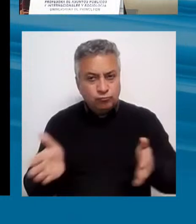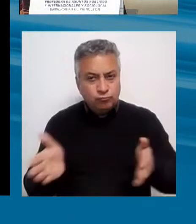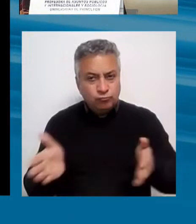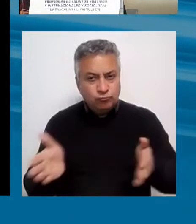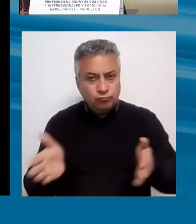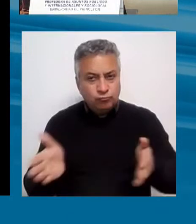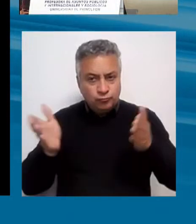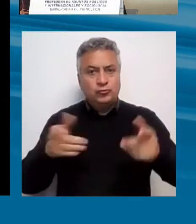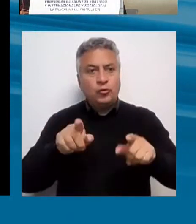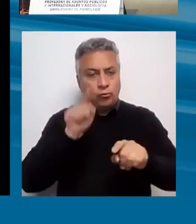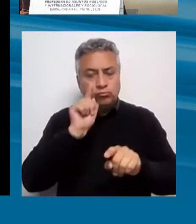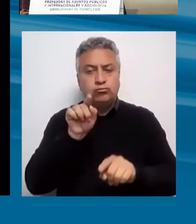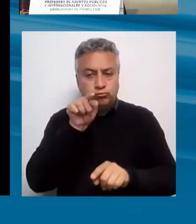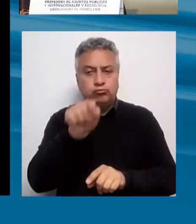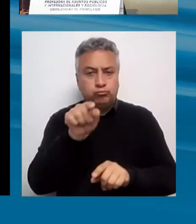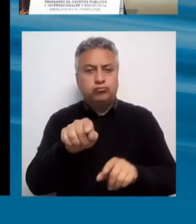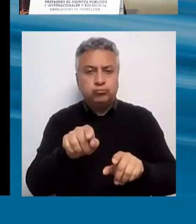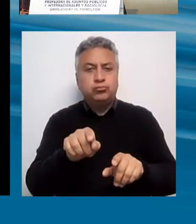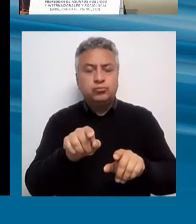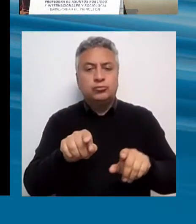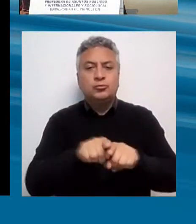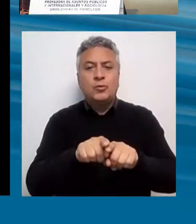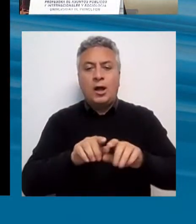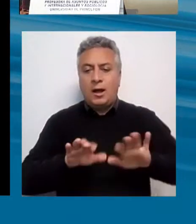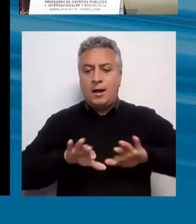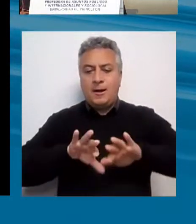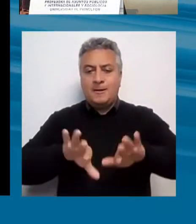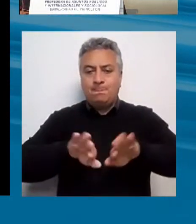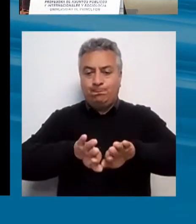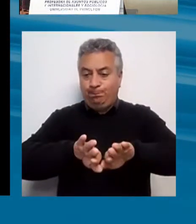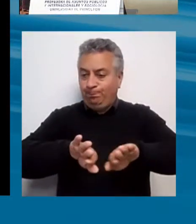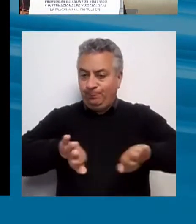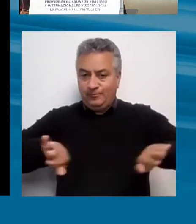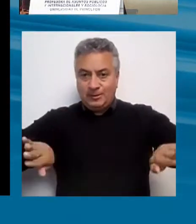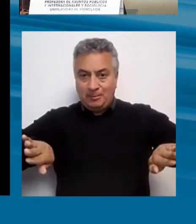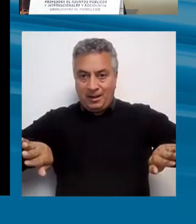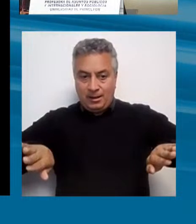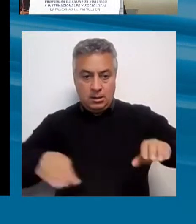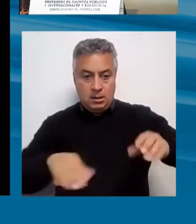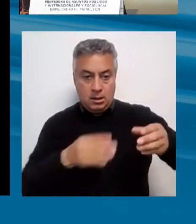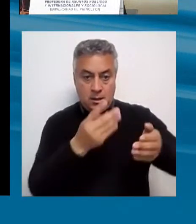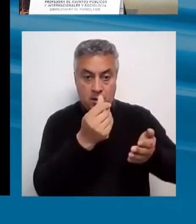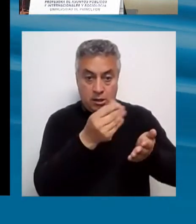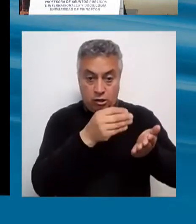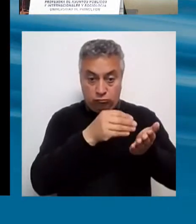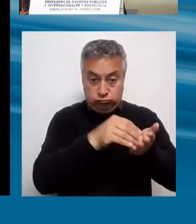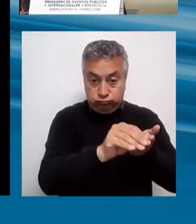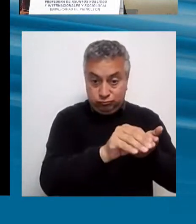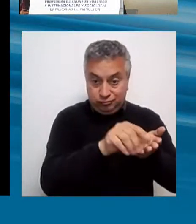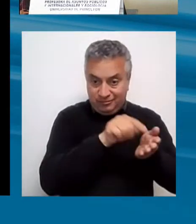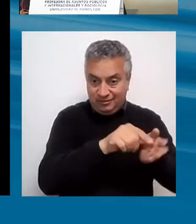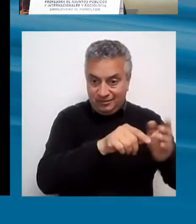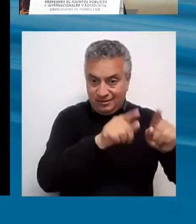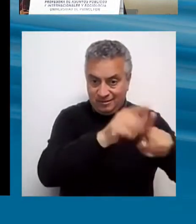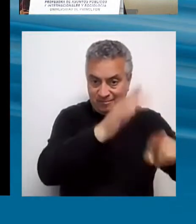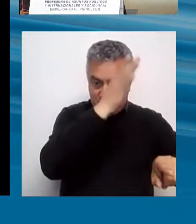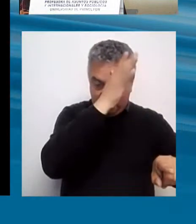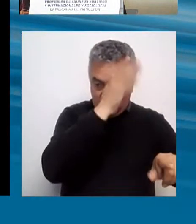promote policies are the ones that distinguish and separate the